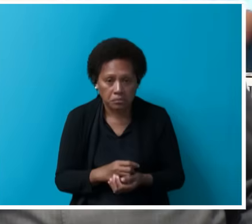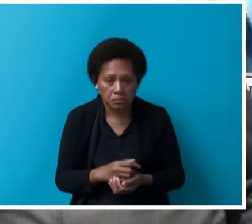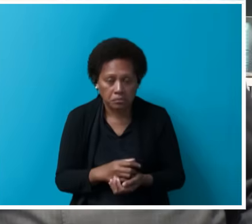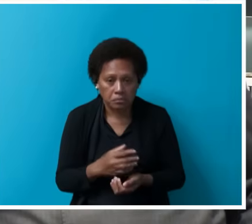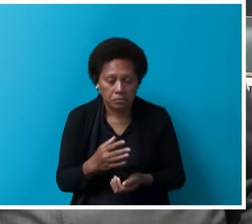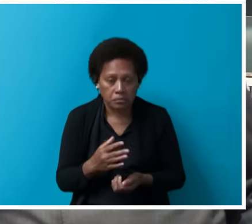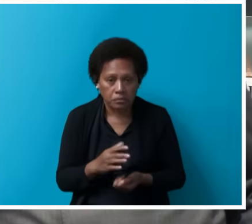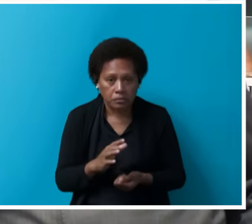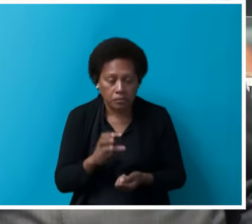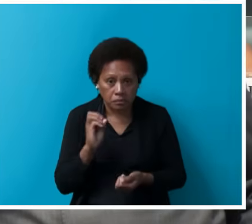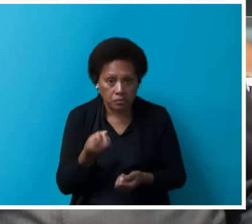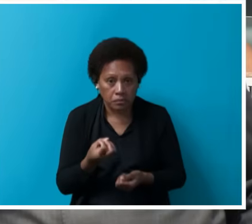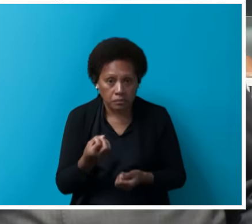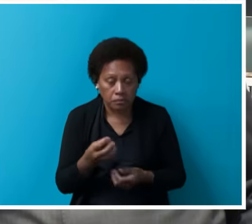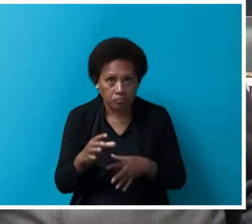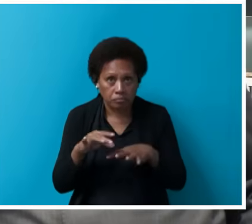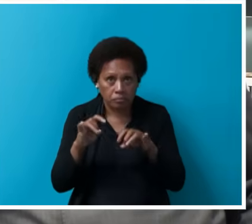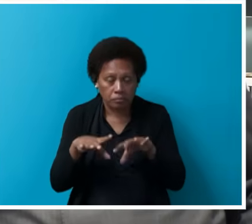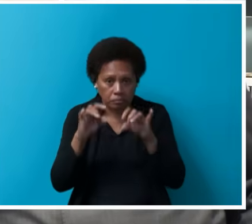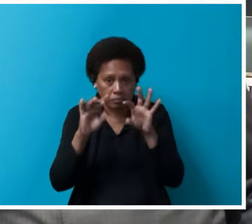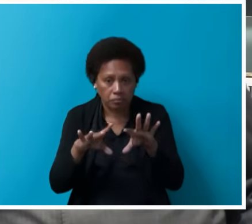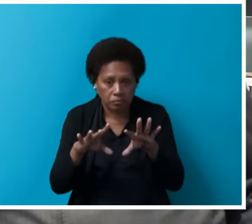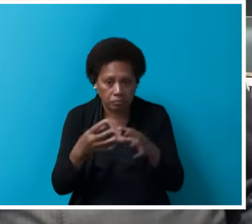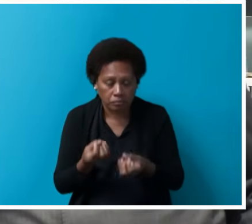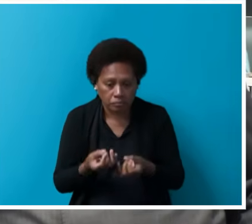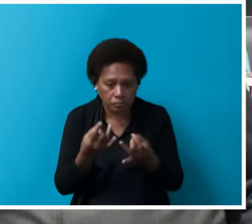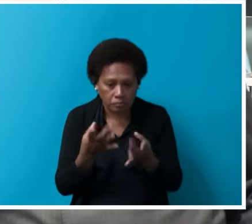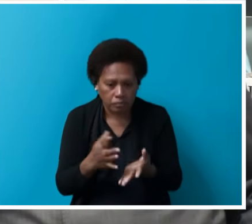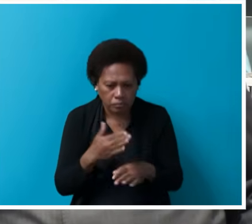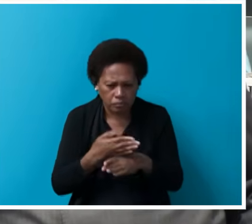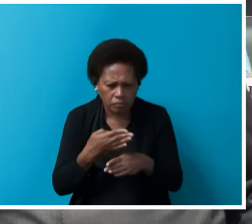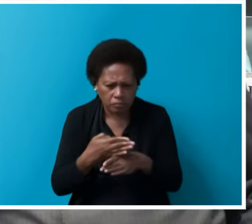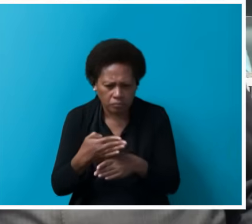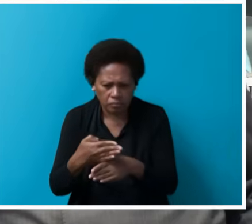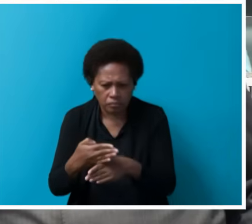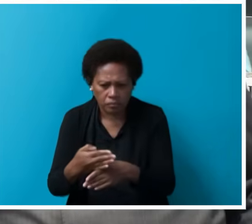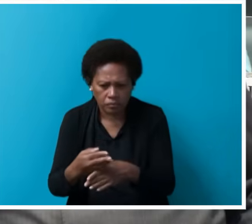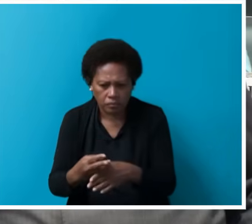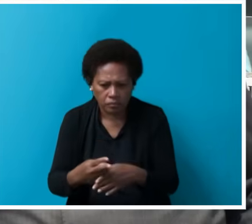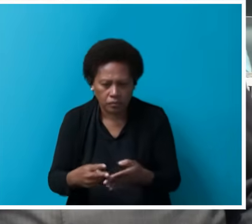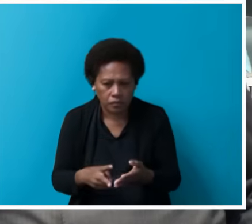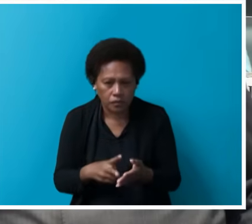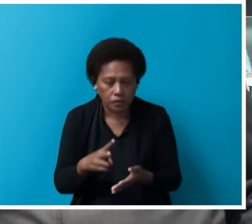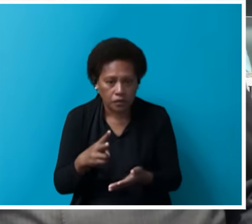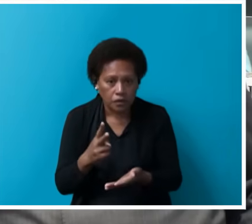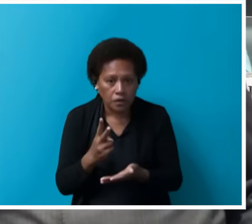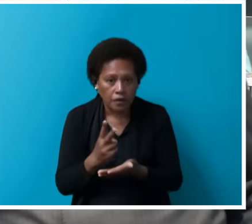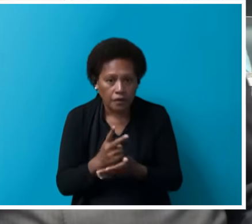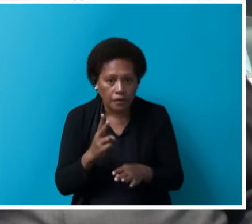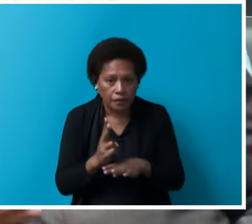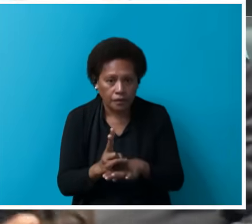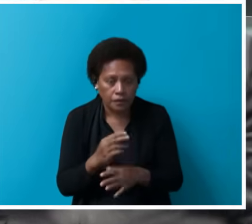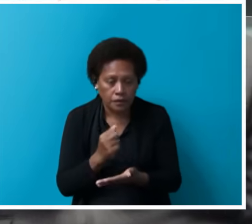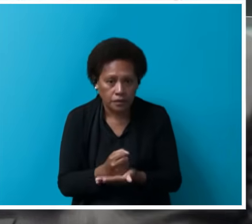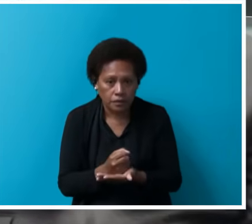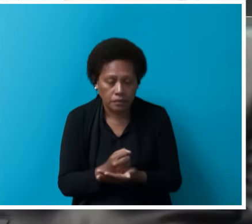needed. Australia provided 40 hours of work visa. Students, are civil servants. People who had good jobs